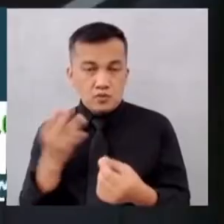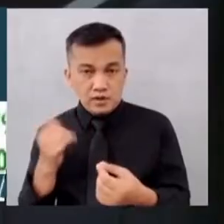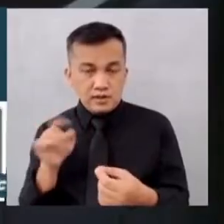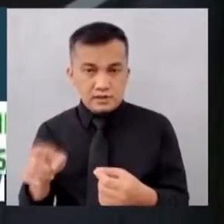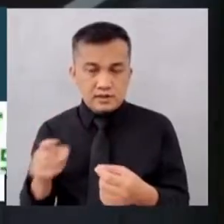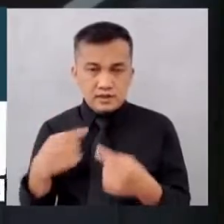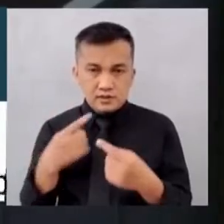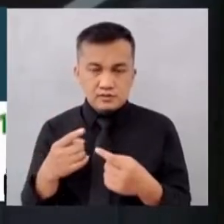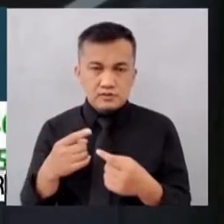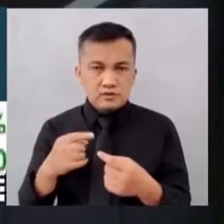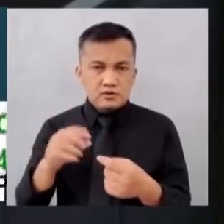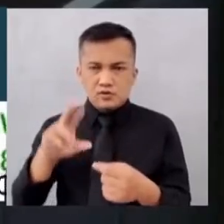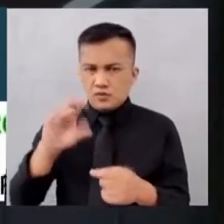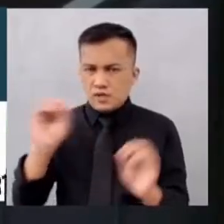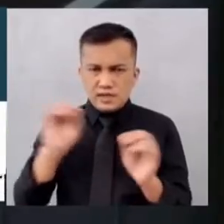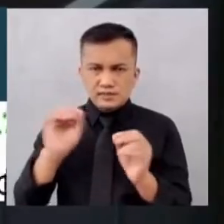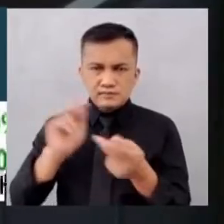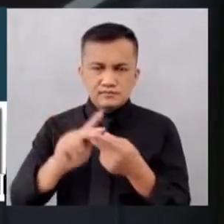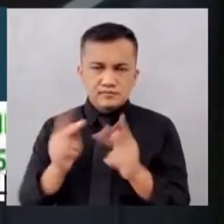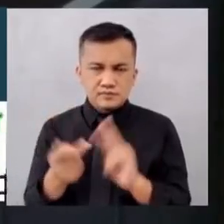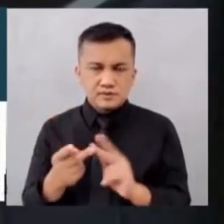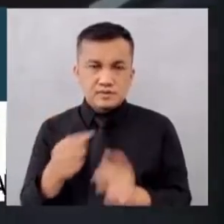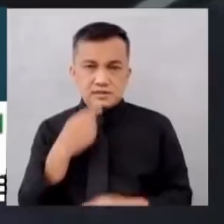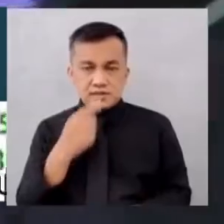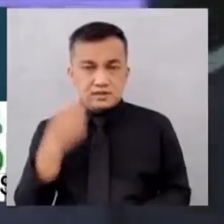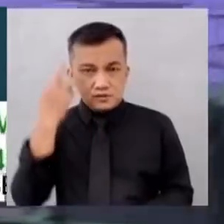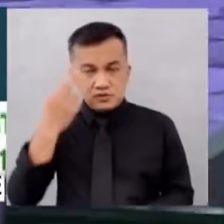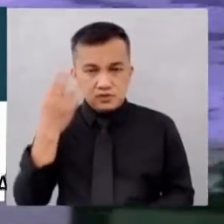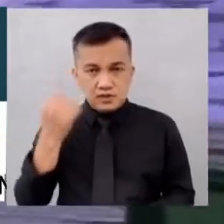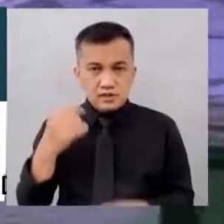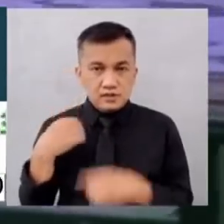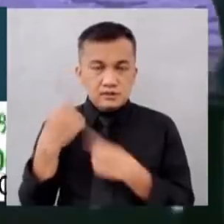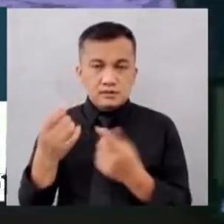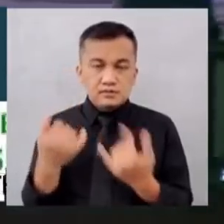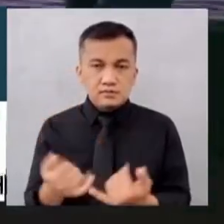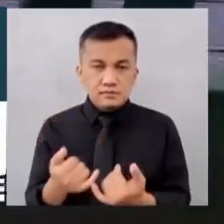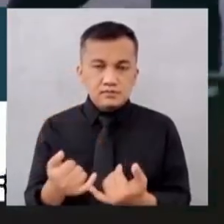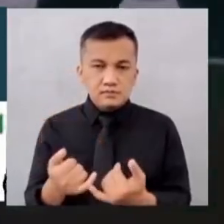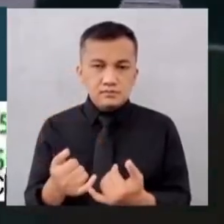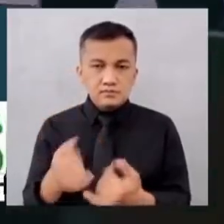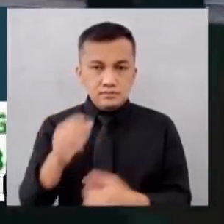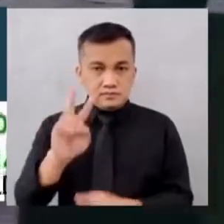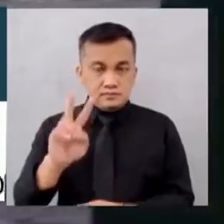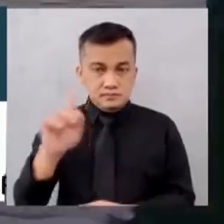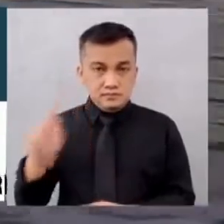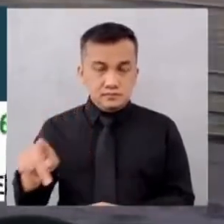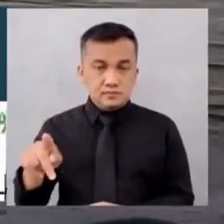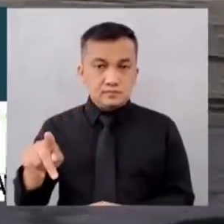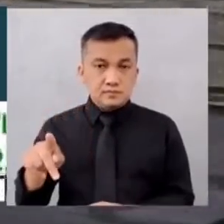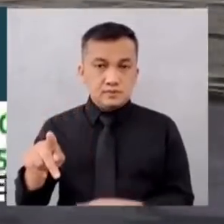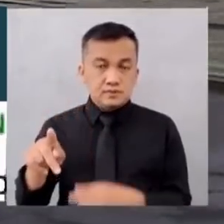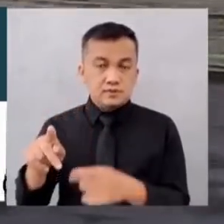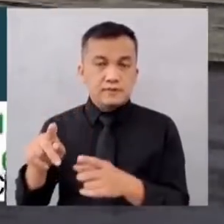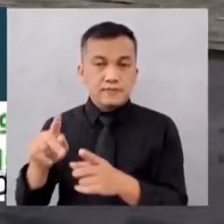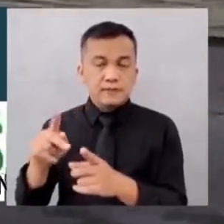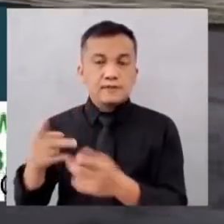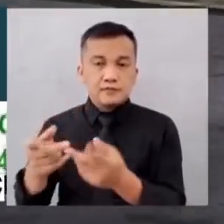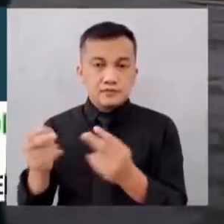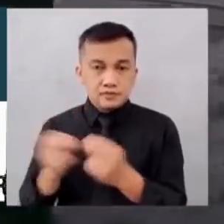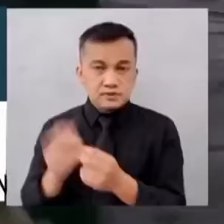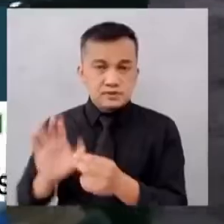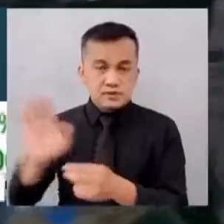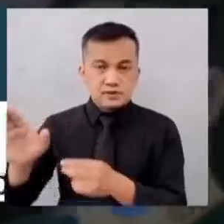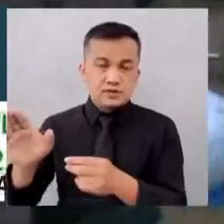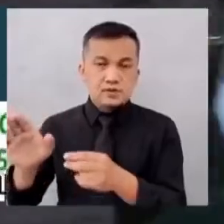running mate, he said that the reason why up to now the vice presidential slate in their party is still open